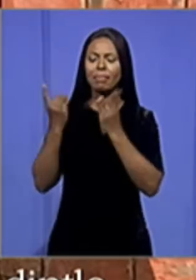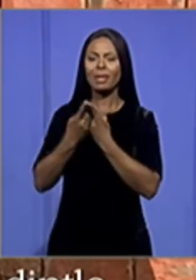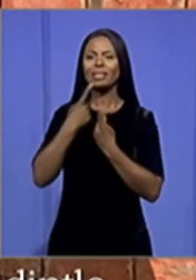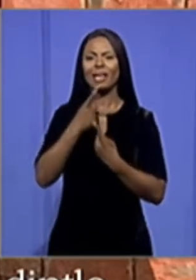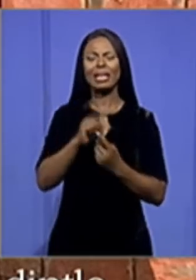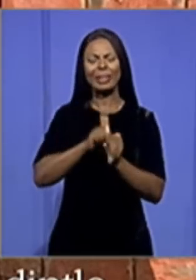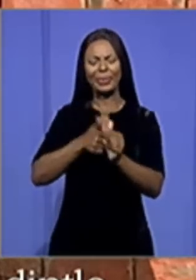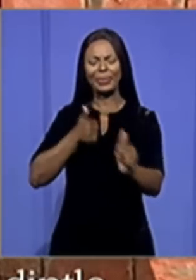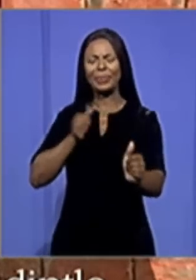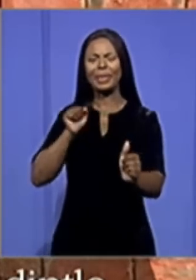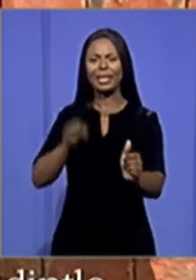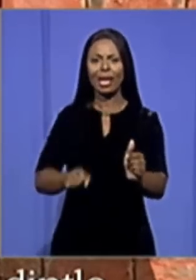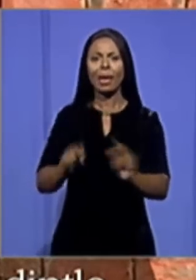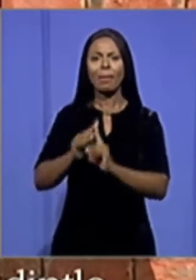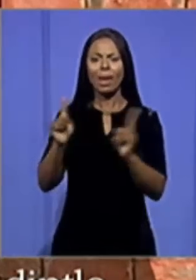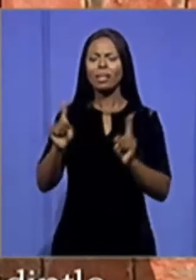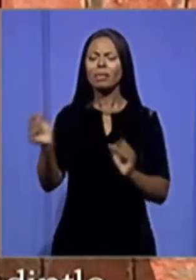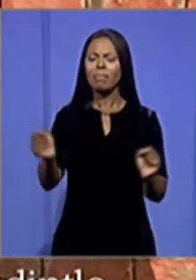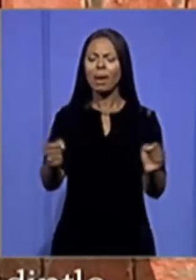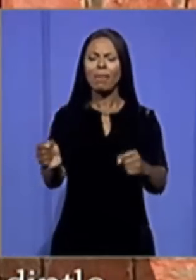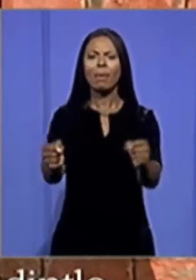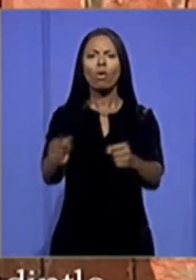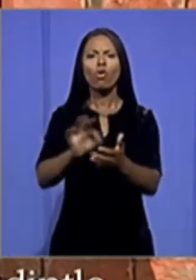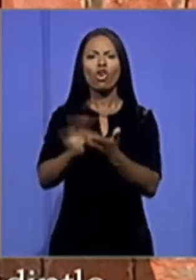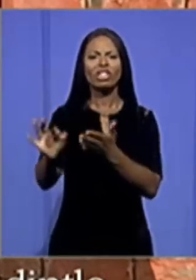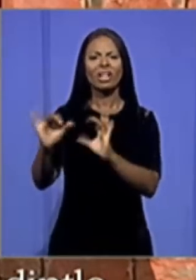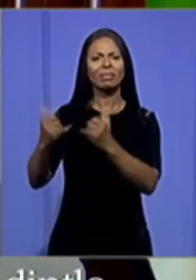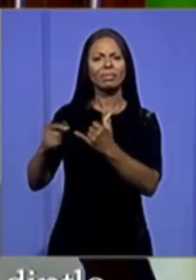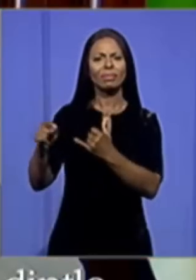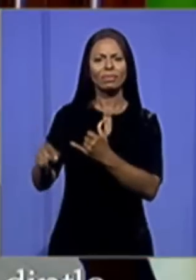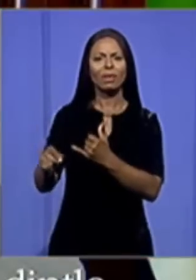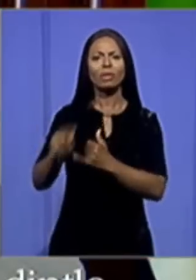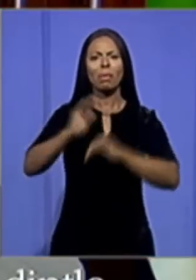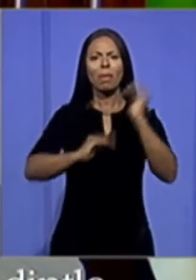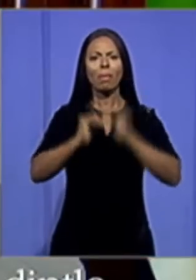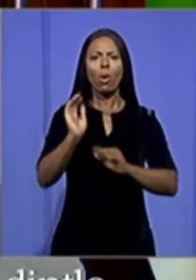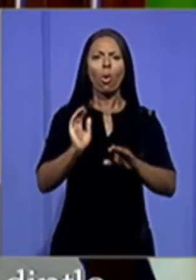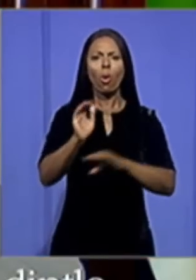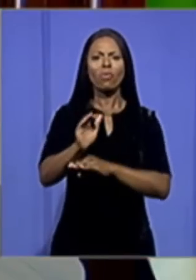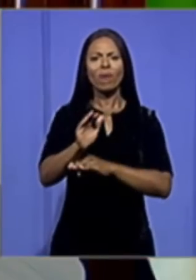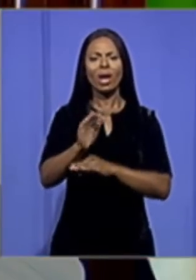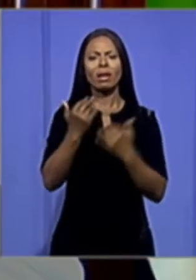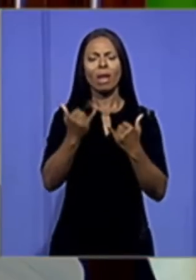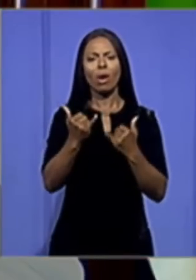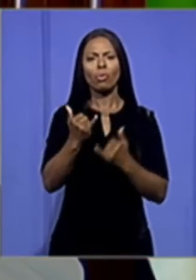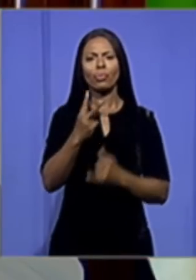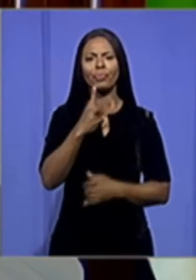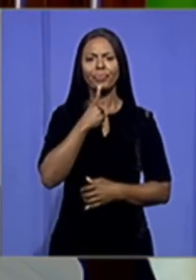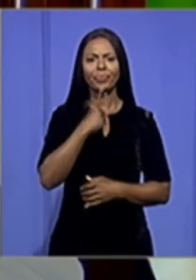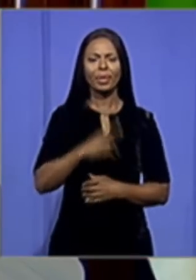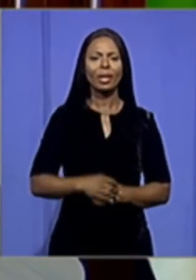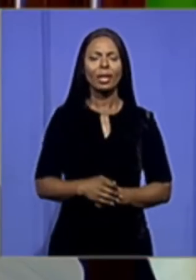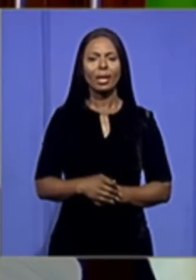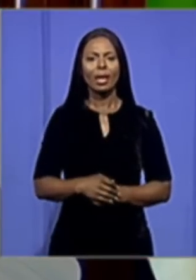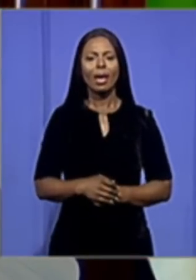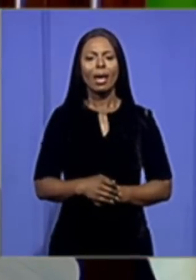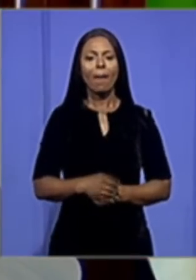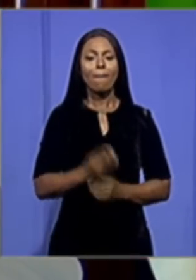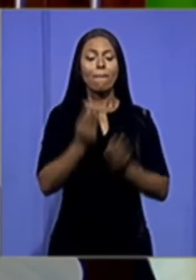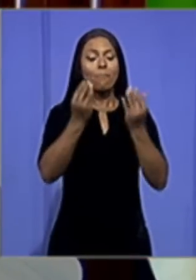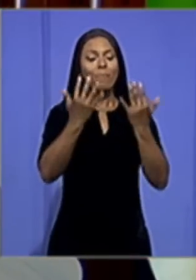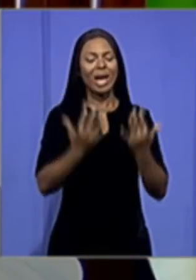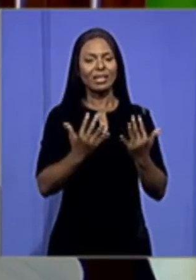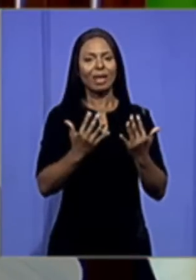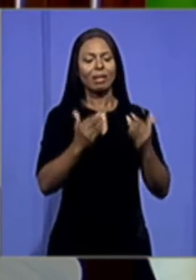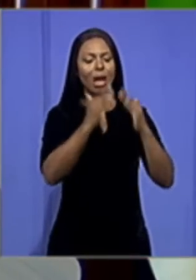re lo thapile bora kontraka go wetsa matlo a le dikete di le 2. Re ile ra budgetela matlo a 2000 matlong ao